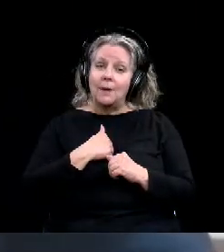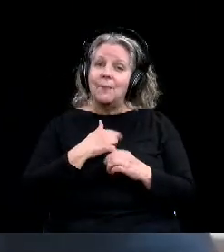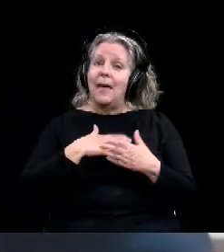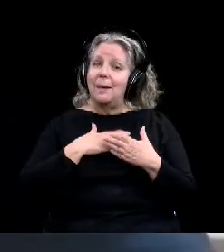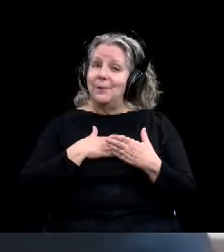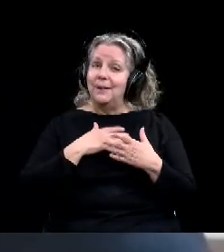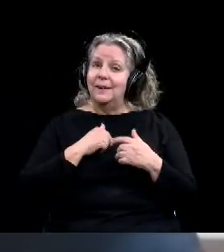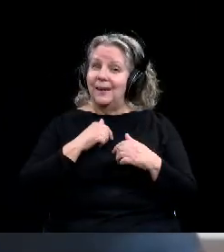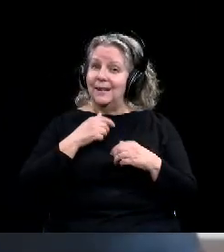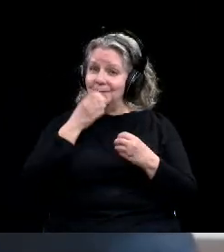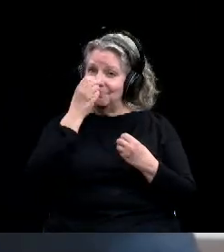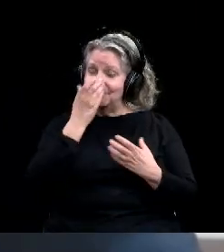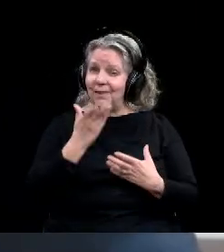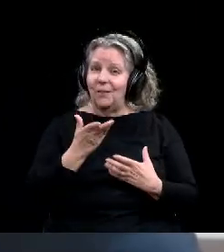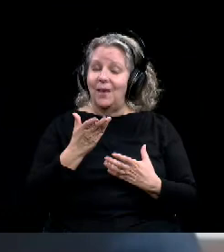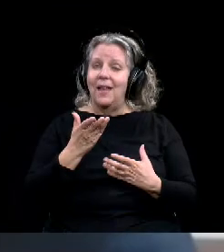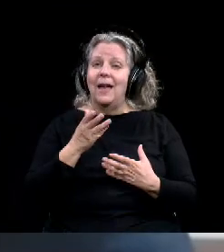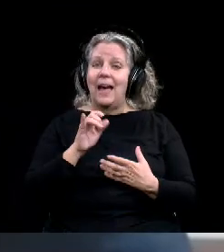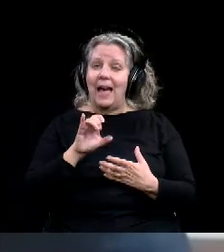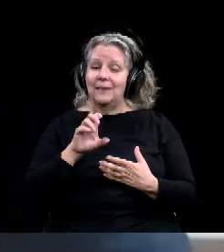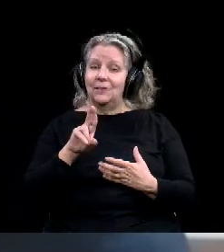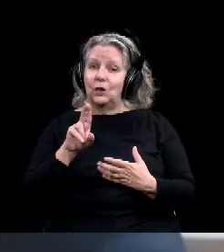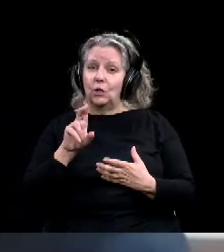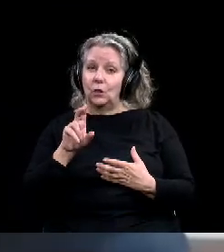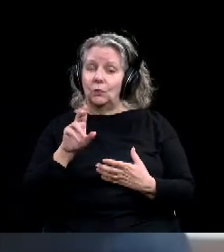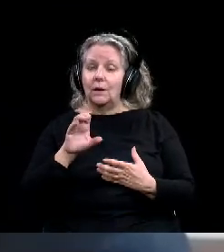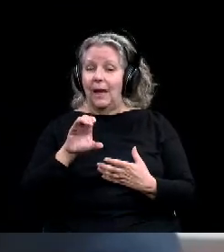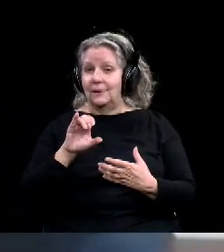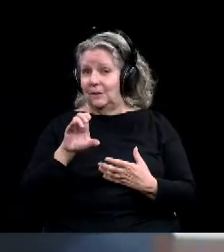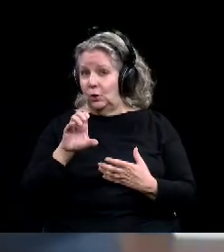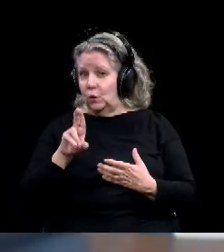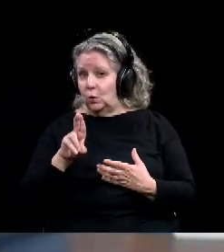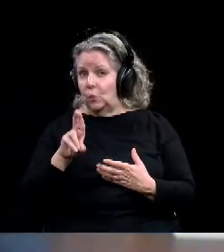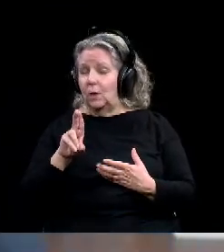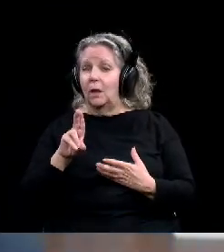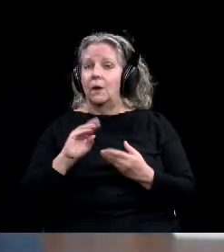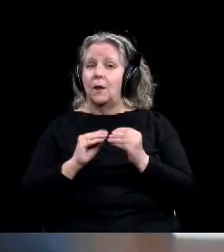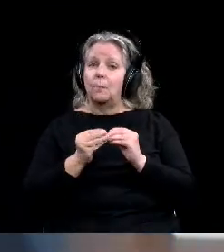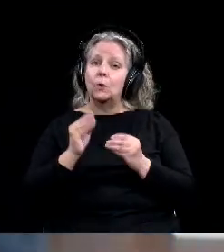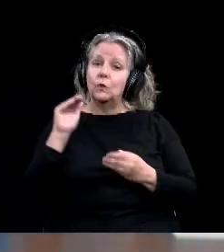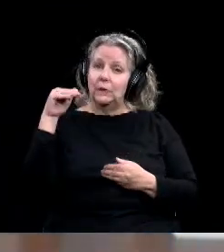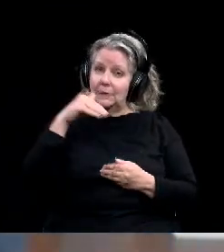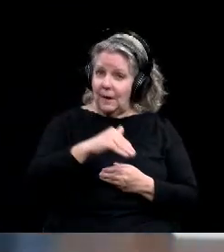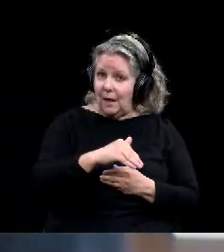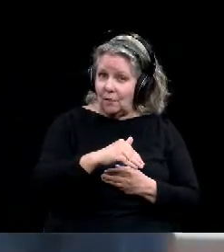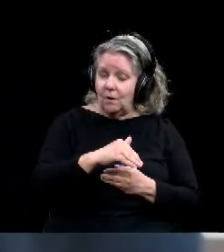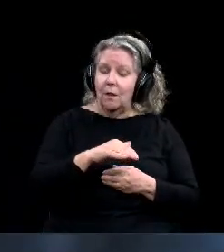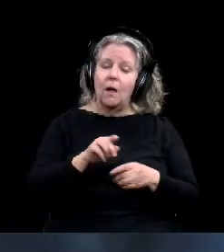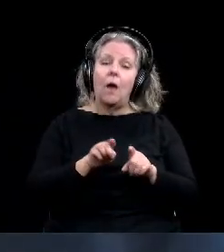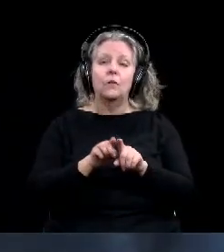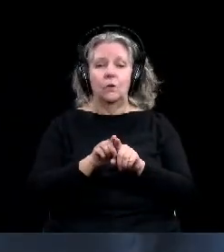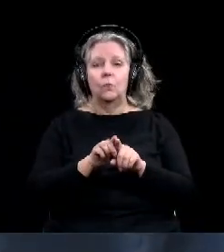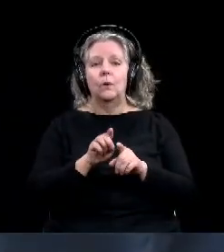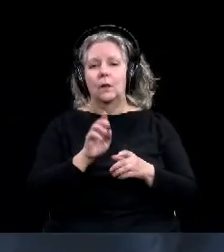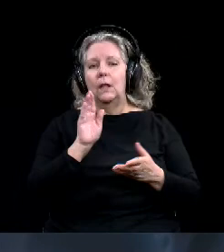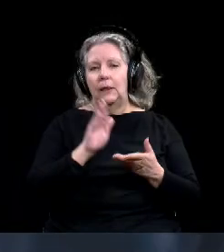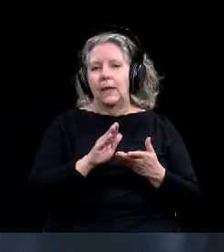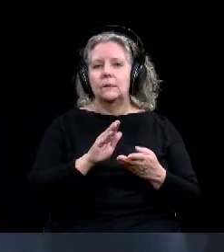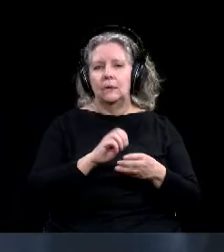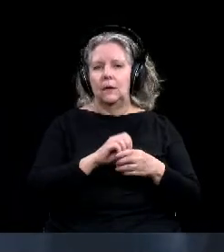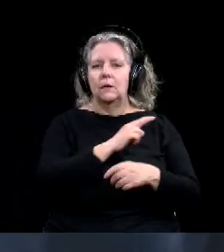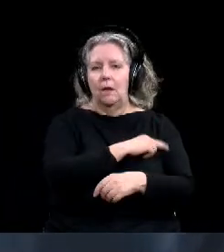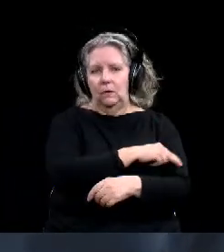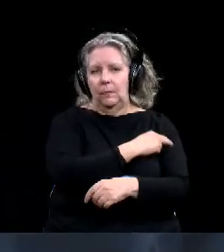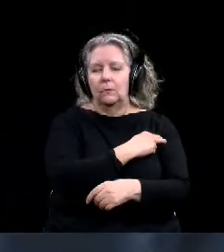with the decline in overall COVID hospitalizations in our healthcare system. In fact, we're seeing approximately half the